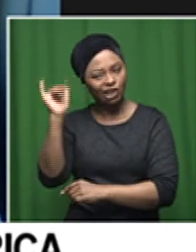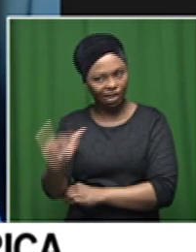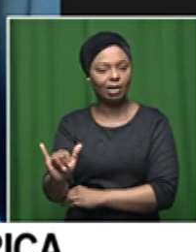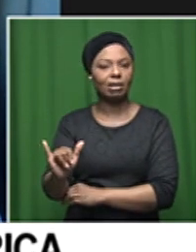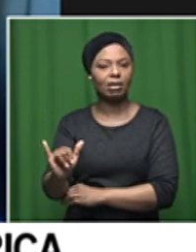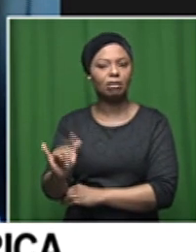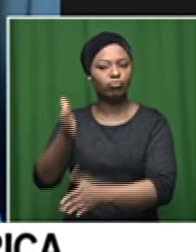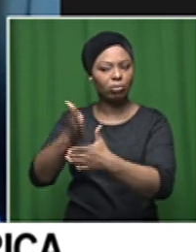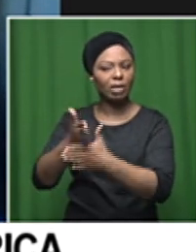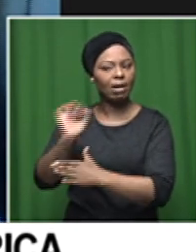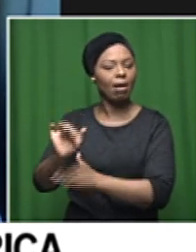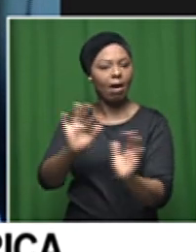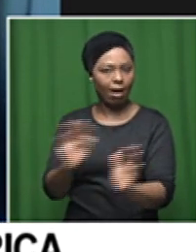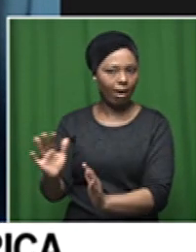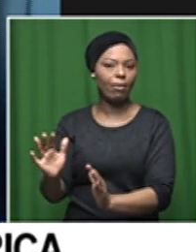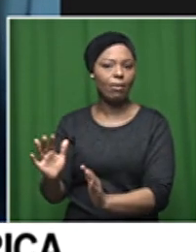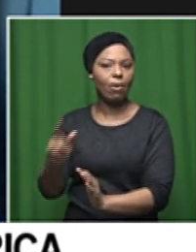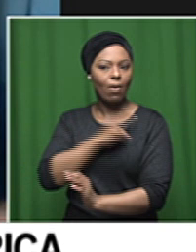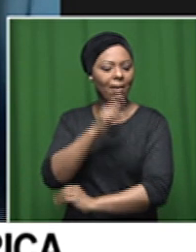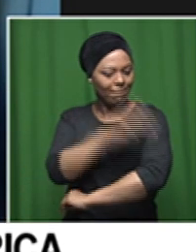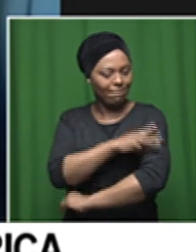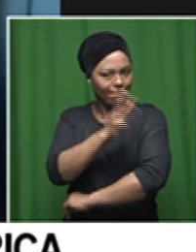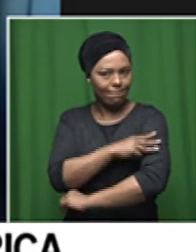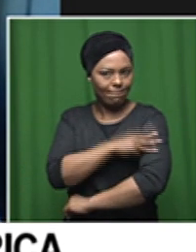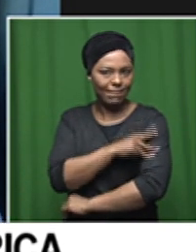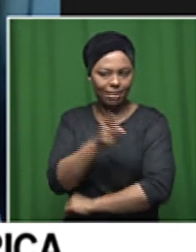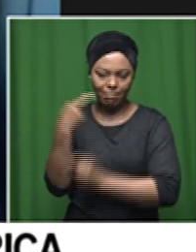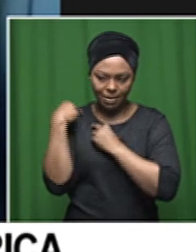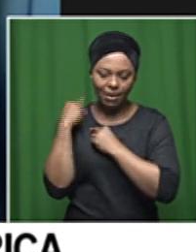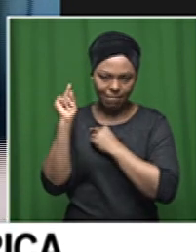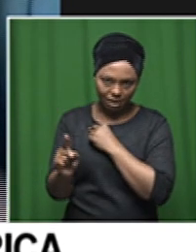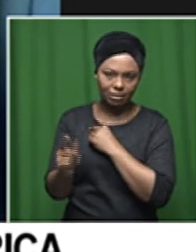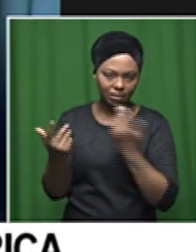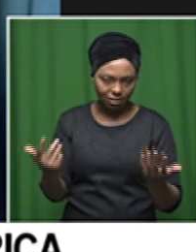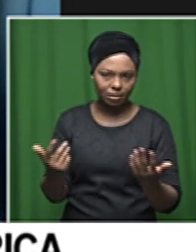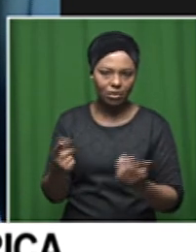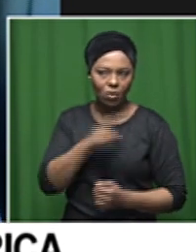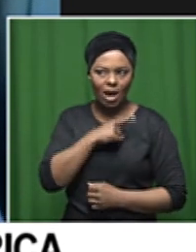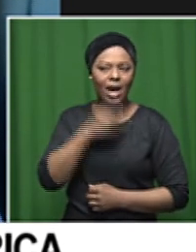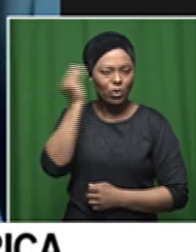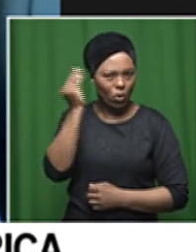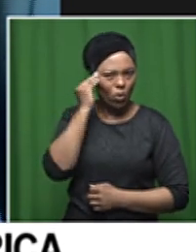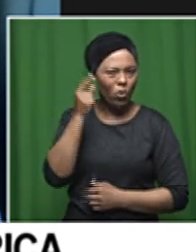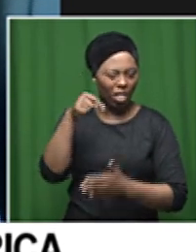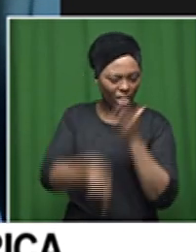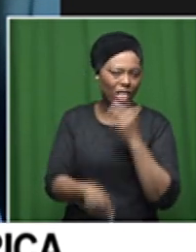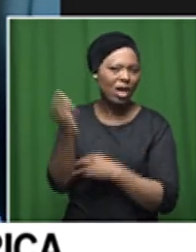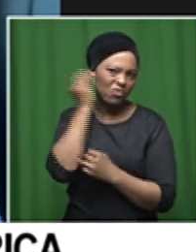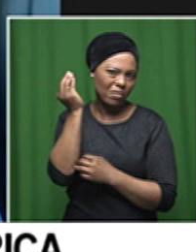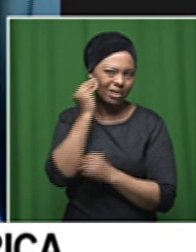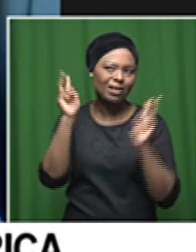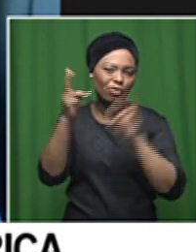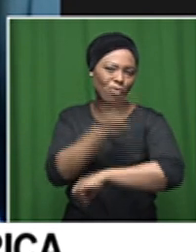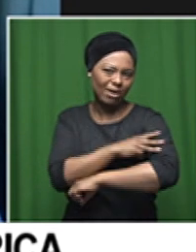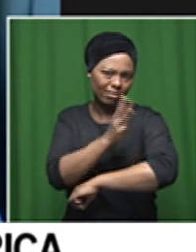but I can say consequence management on the basis of what I know. There's also a gap in